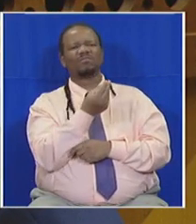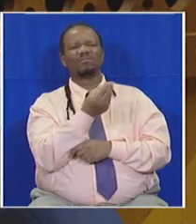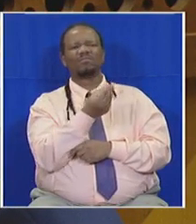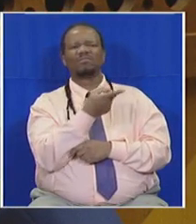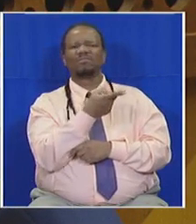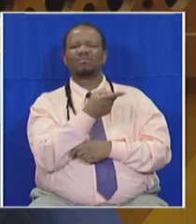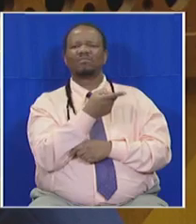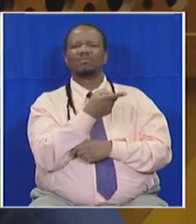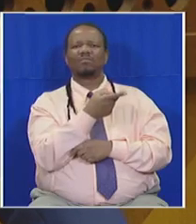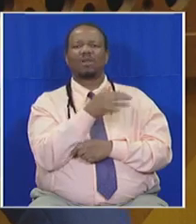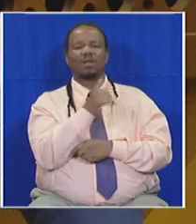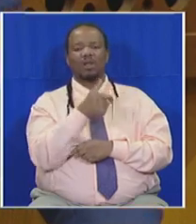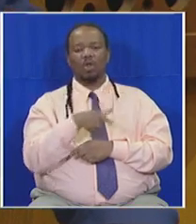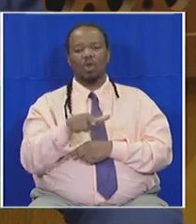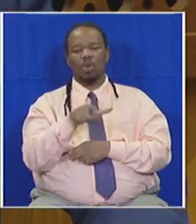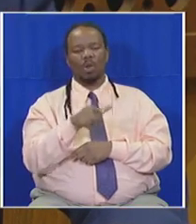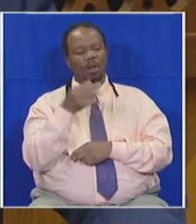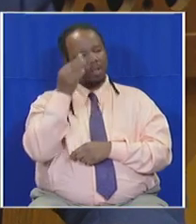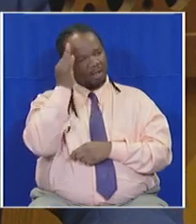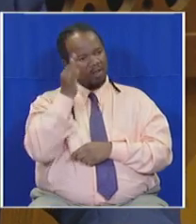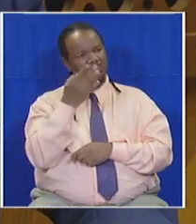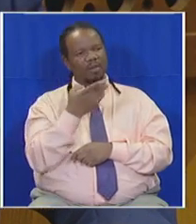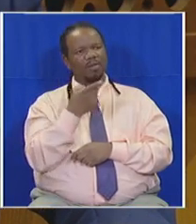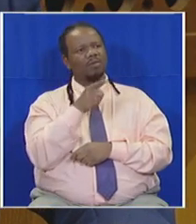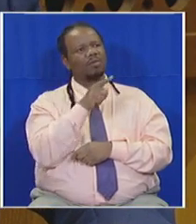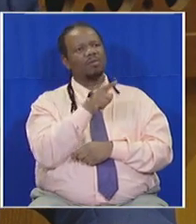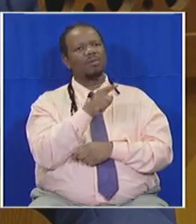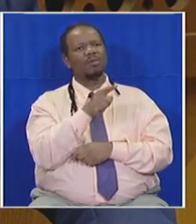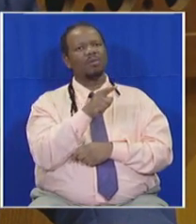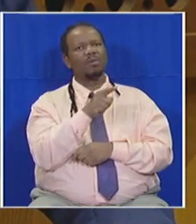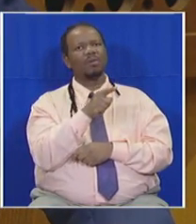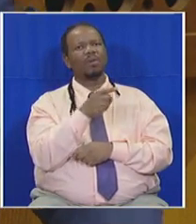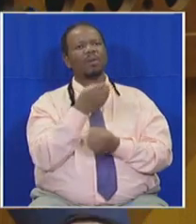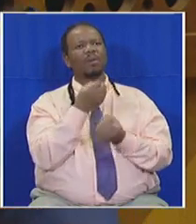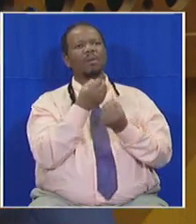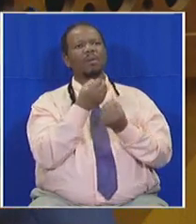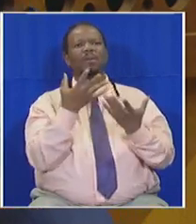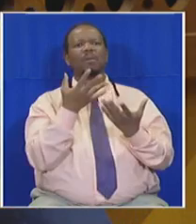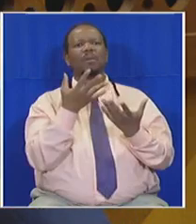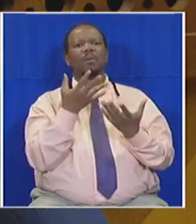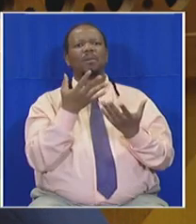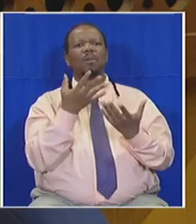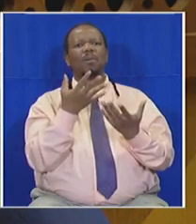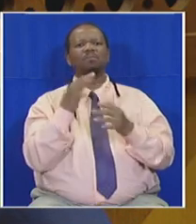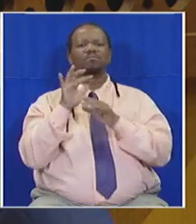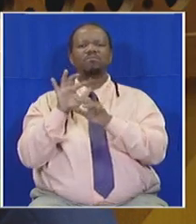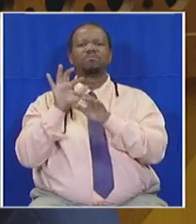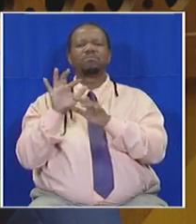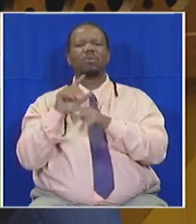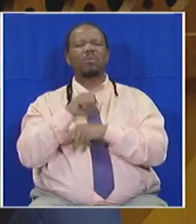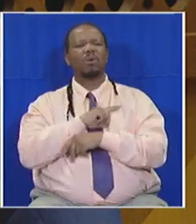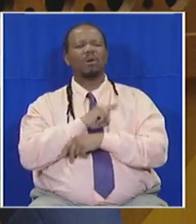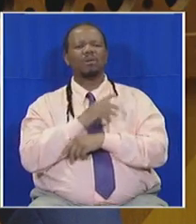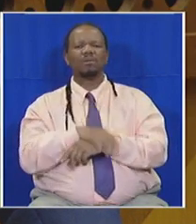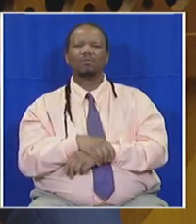regering soos wat u sê, hoekom het ons dan so baie protesoptogte? Want u kan maar gaan kyk. Feitelik al